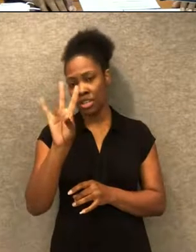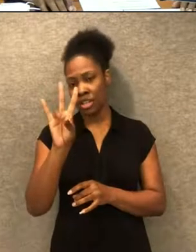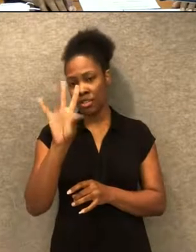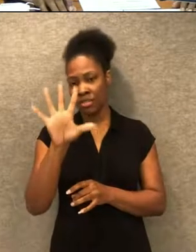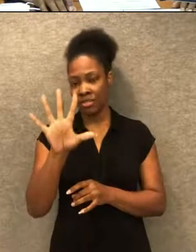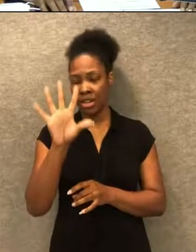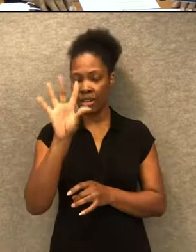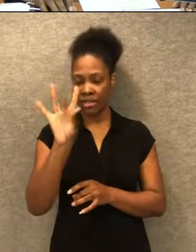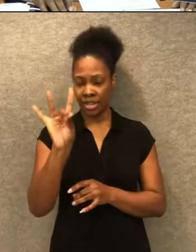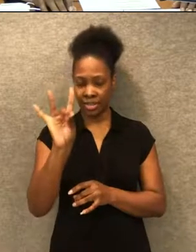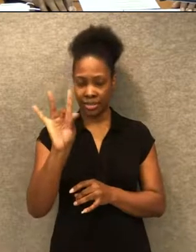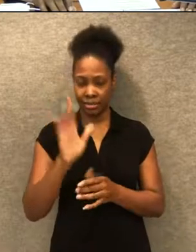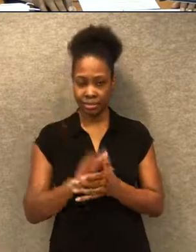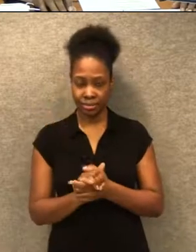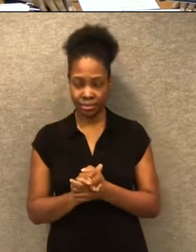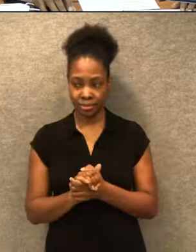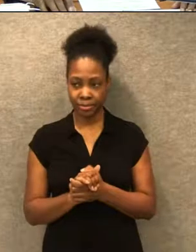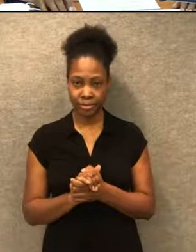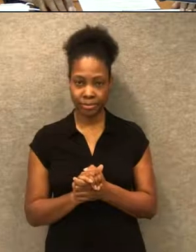862-213-3758. That's